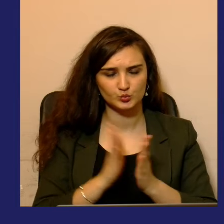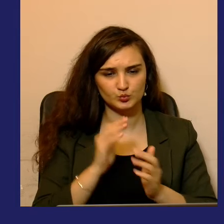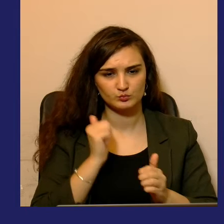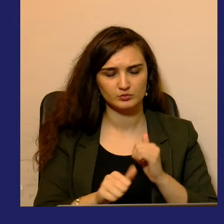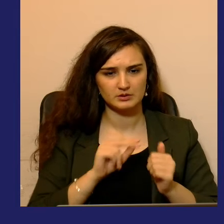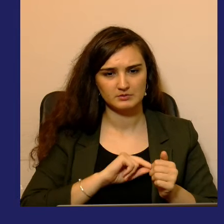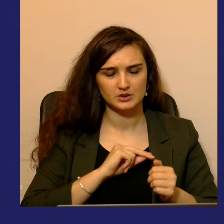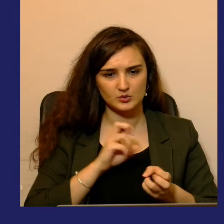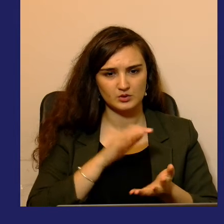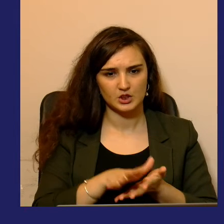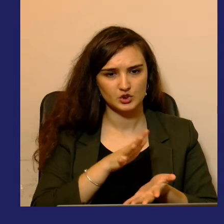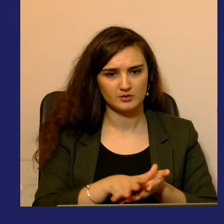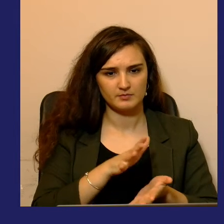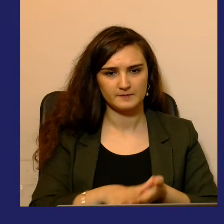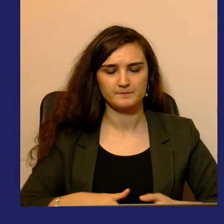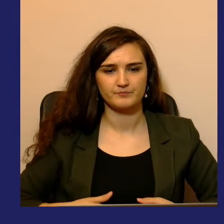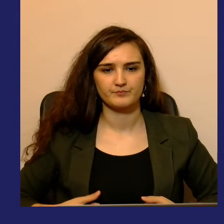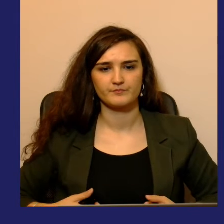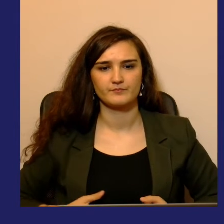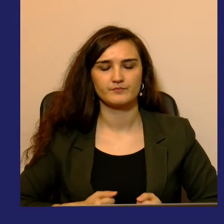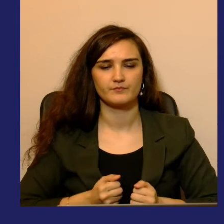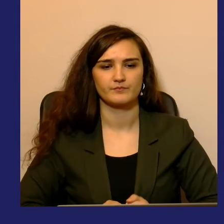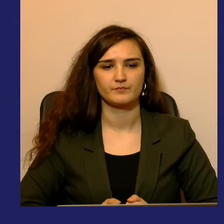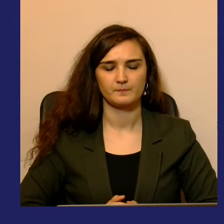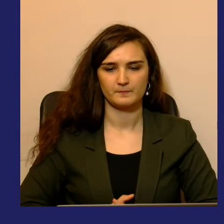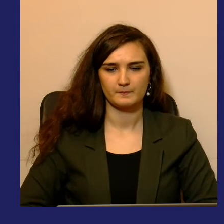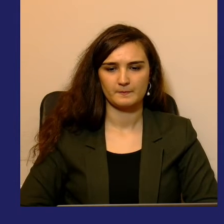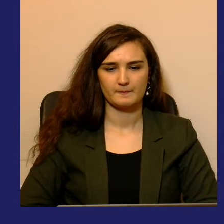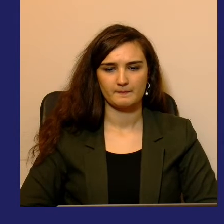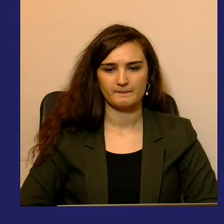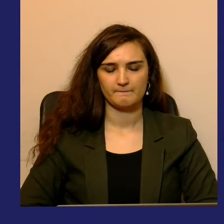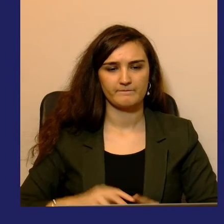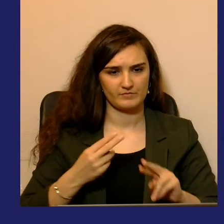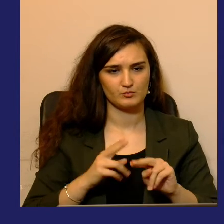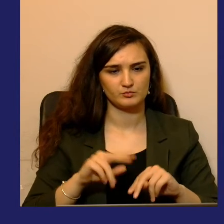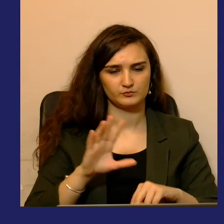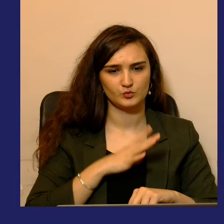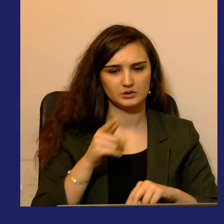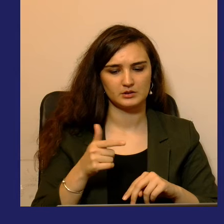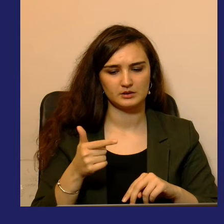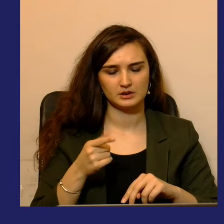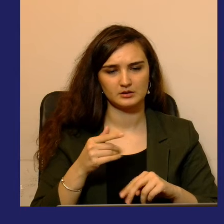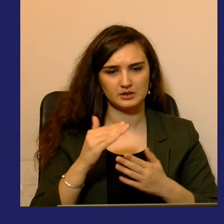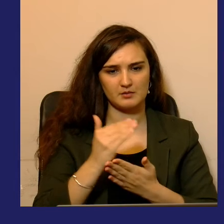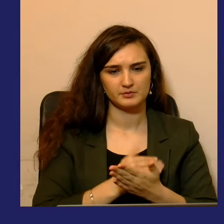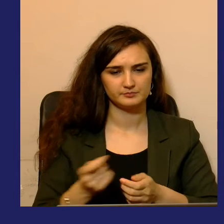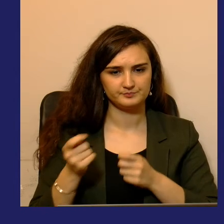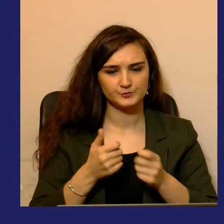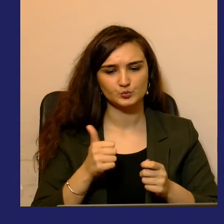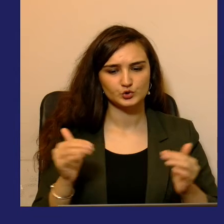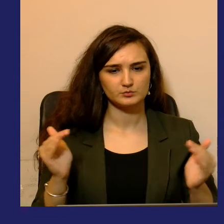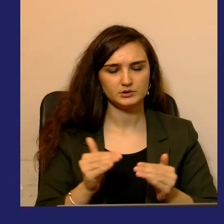on sort of citizen disenchantment with the politicians and the political system is that is one of the